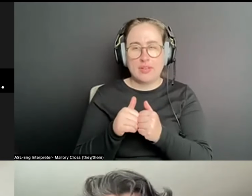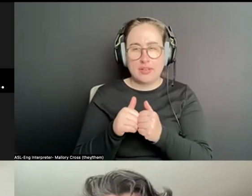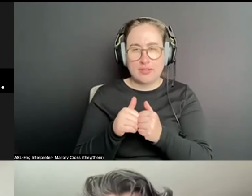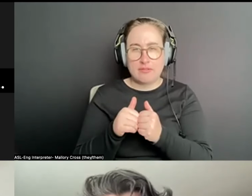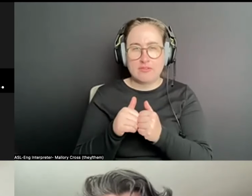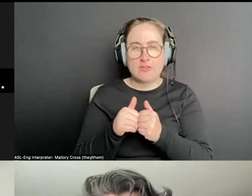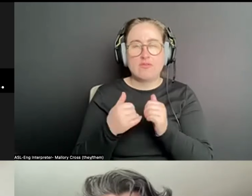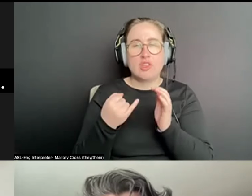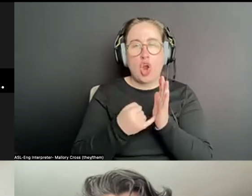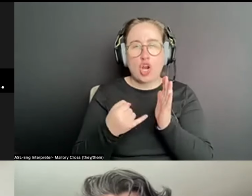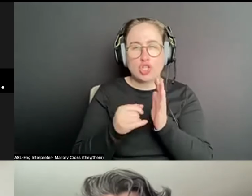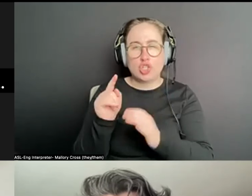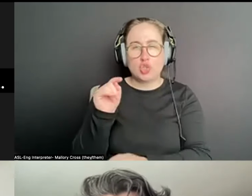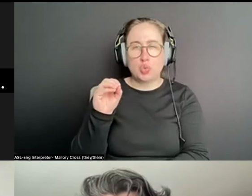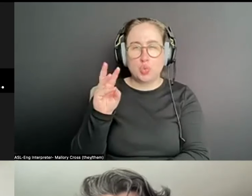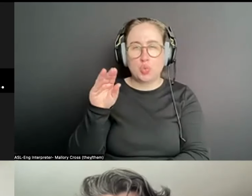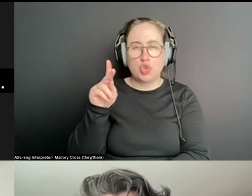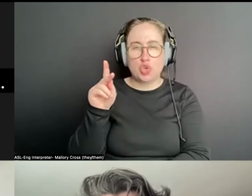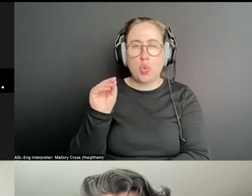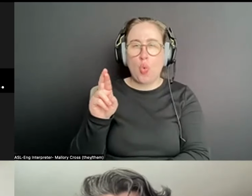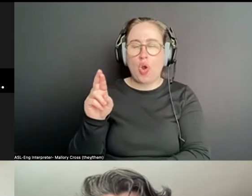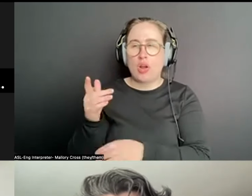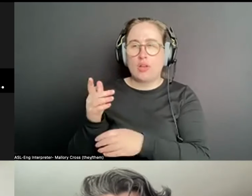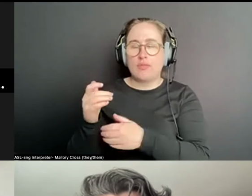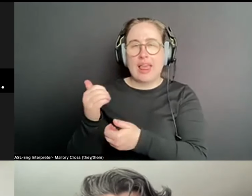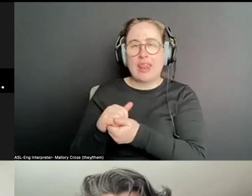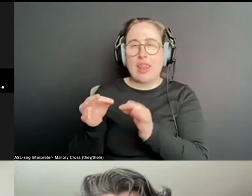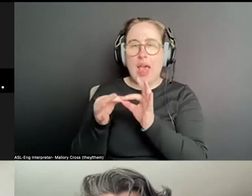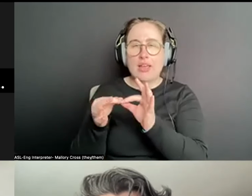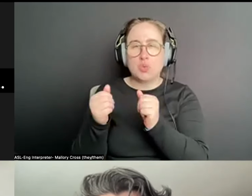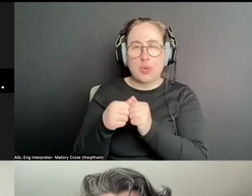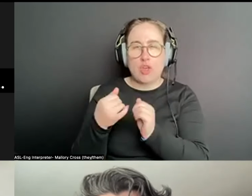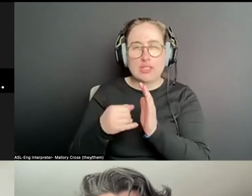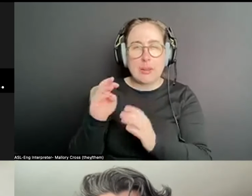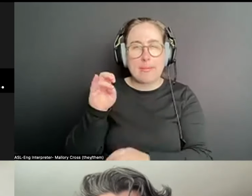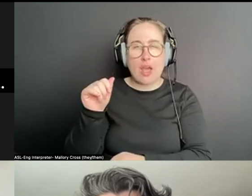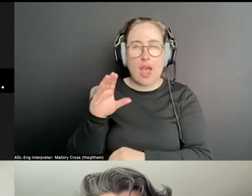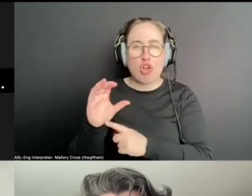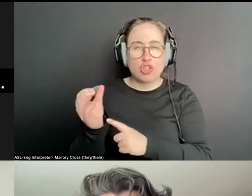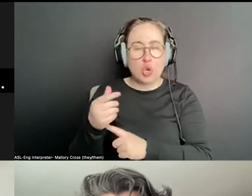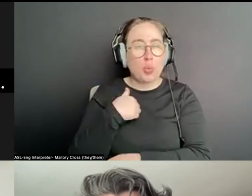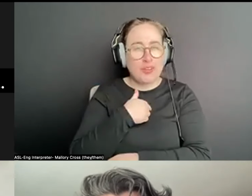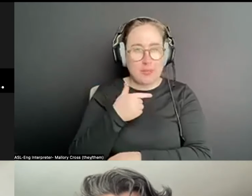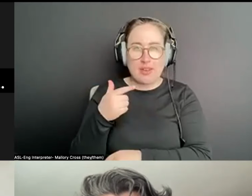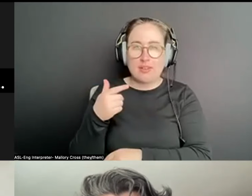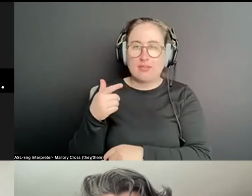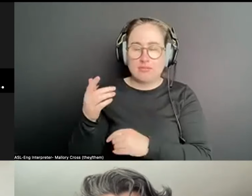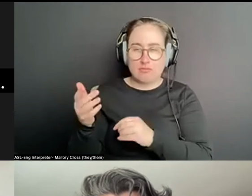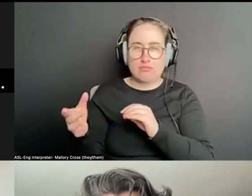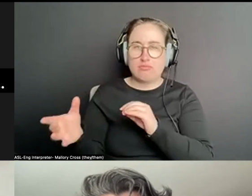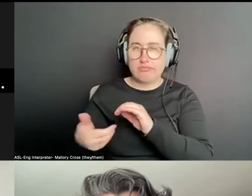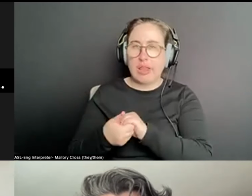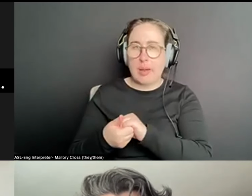the Arts to Work, or the Alliance for Media Arts and Culture, we've been collaborating with